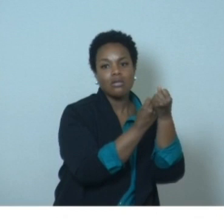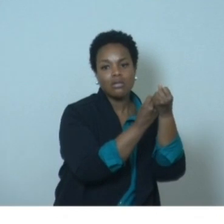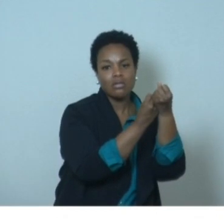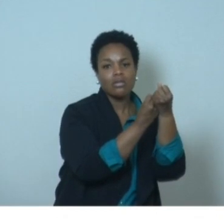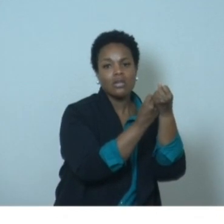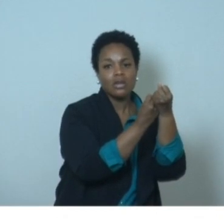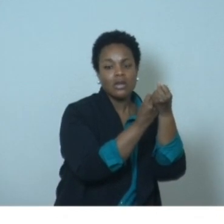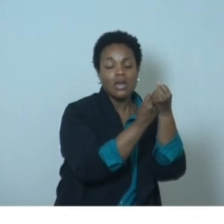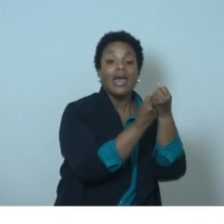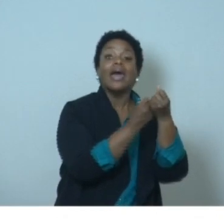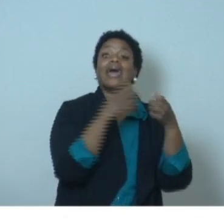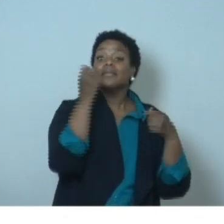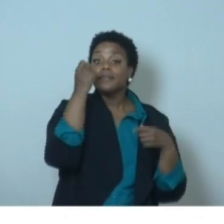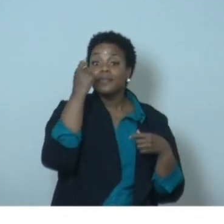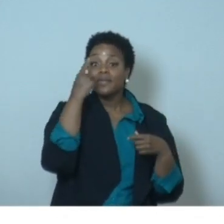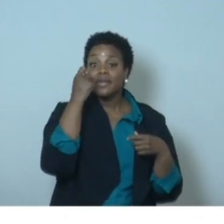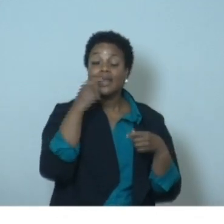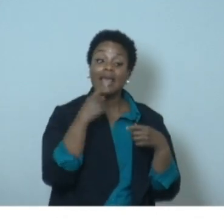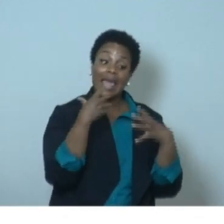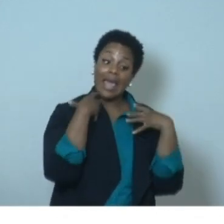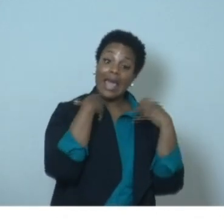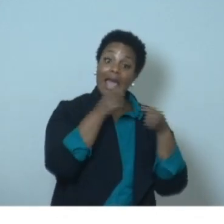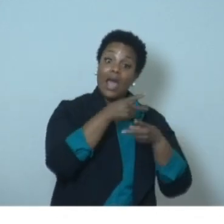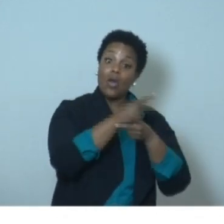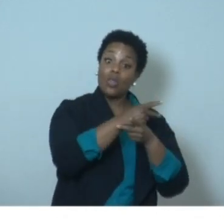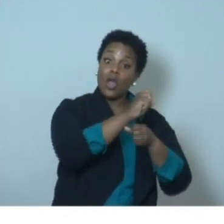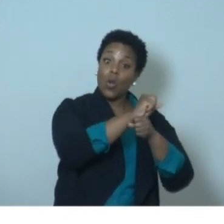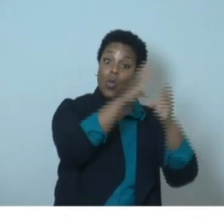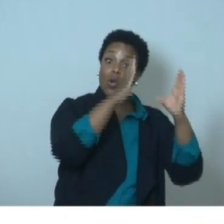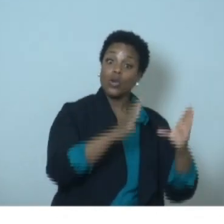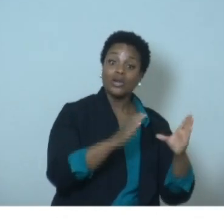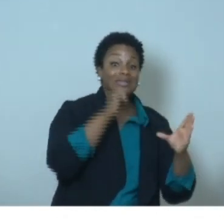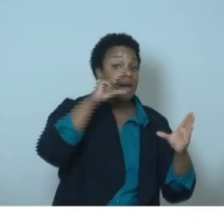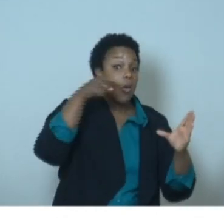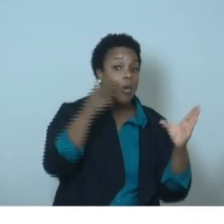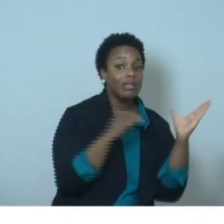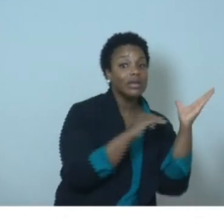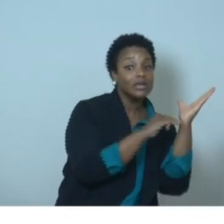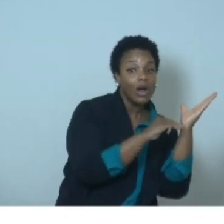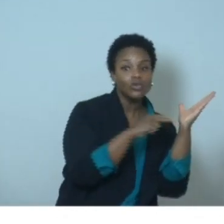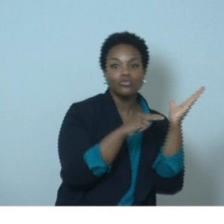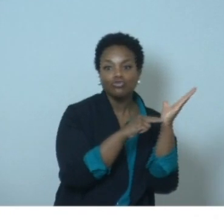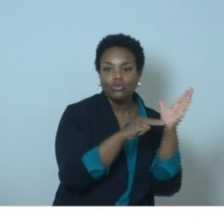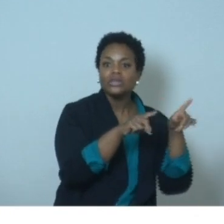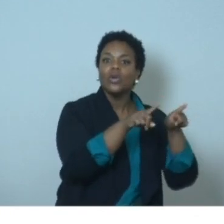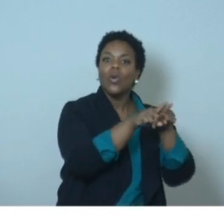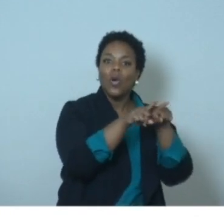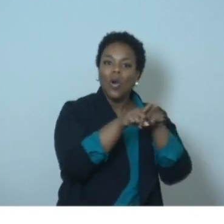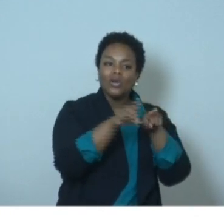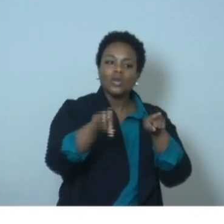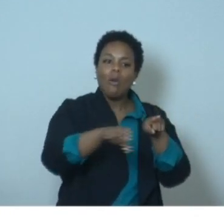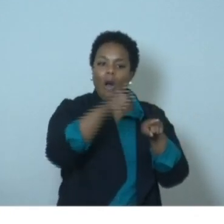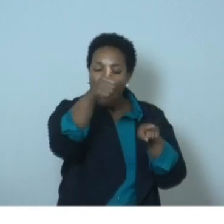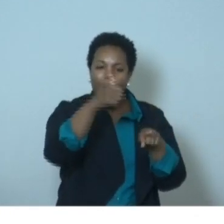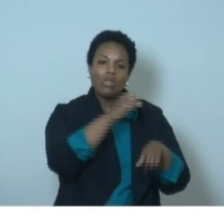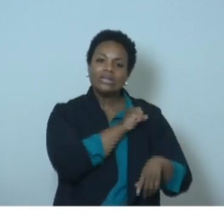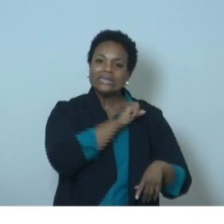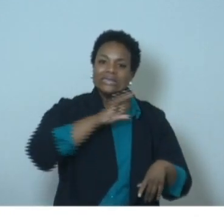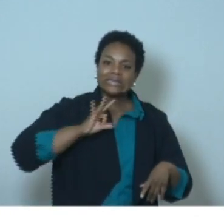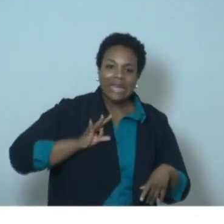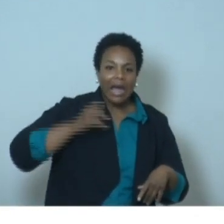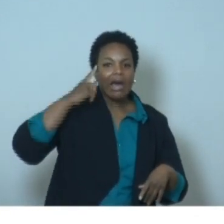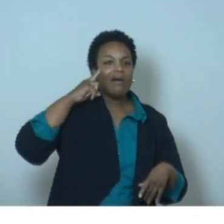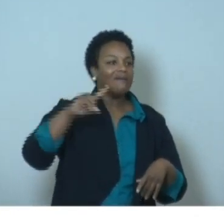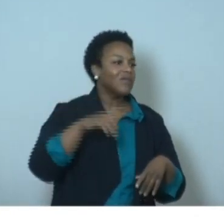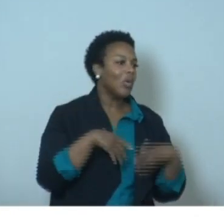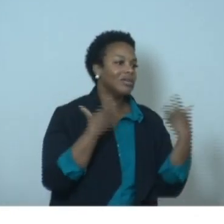keep track of it, it's not just doctors and nurses in hospitals. It includes workers in assisted living facilities and labs and other